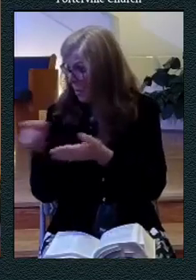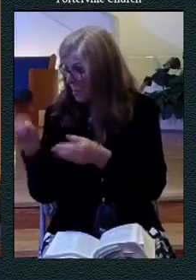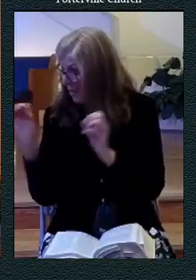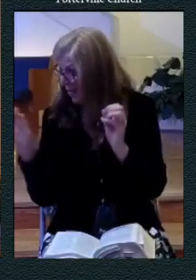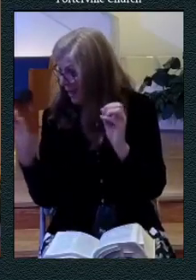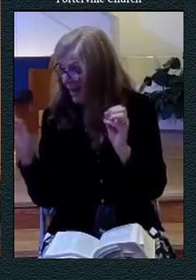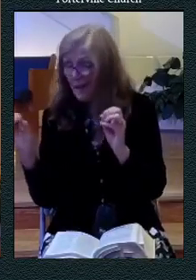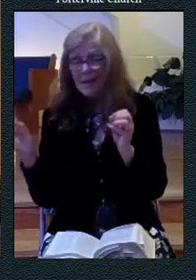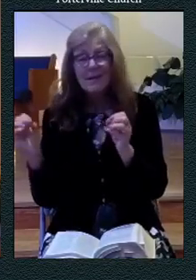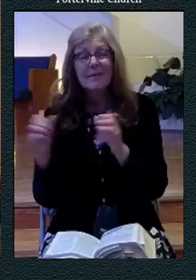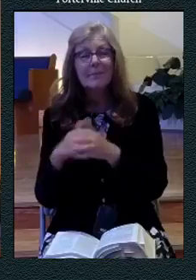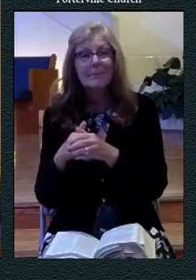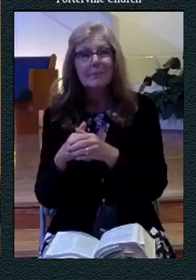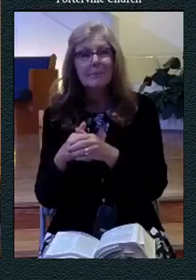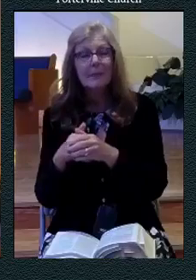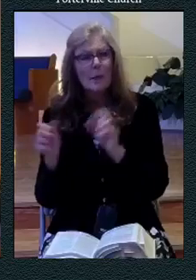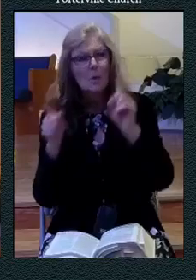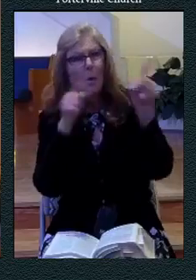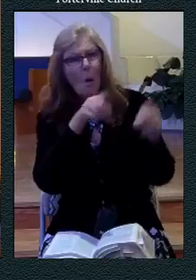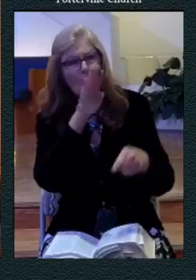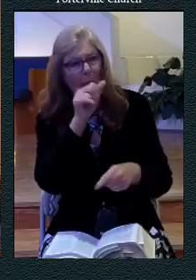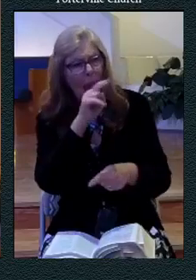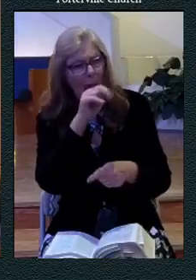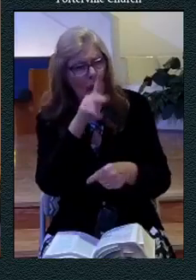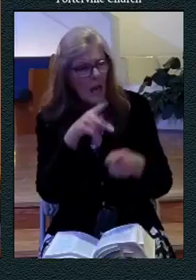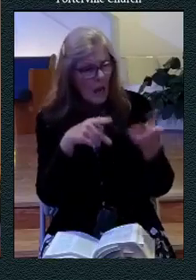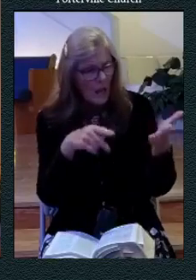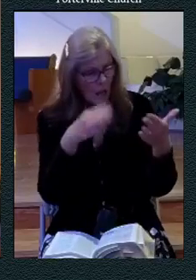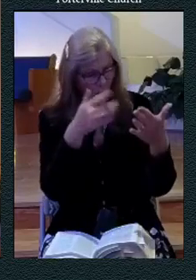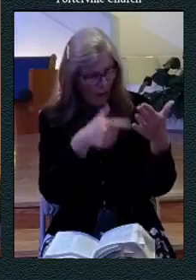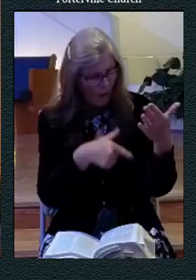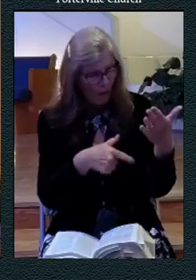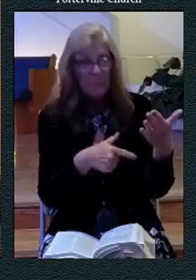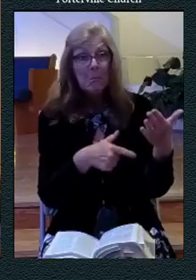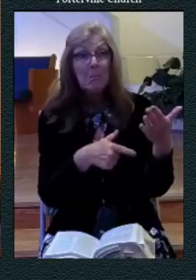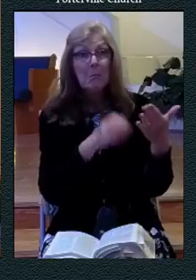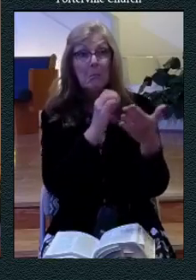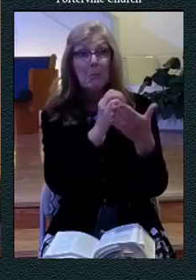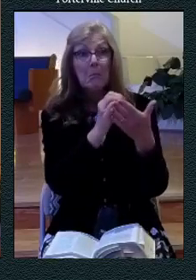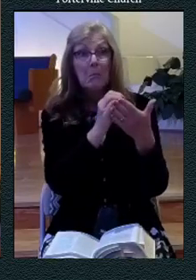confident until you go down to the bank and you actually look at the ledger and you see zero.